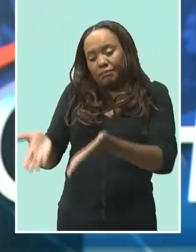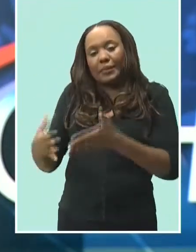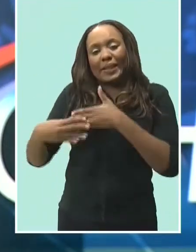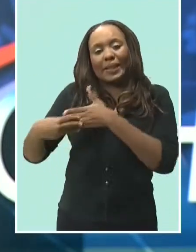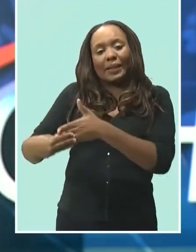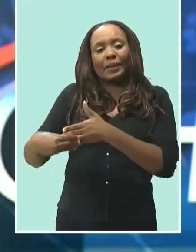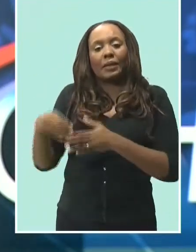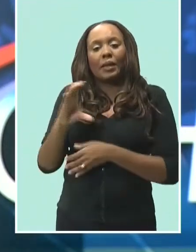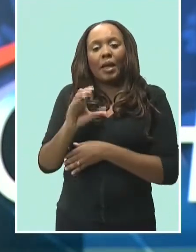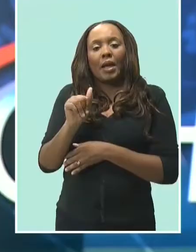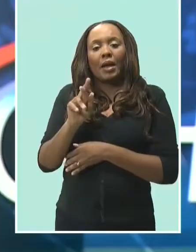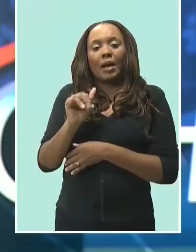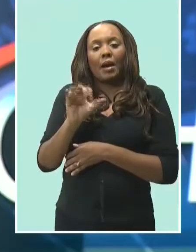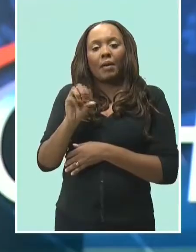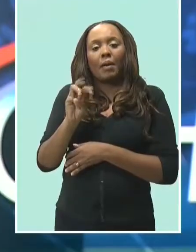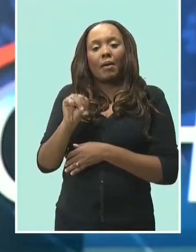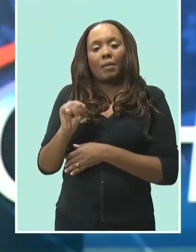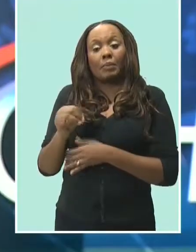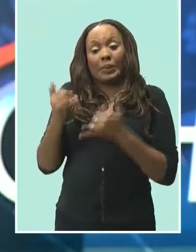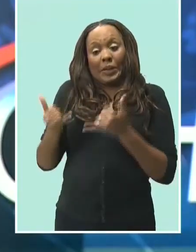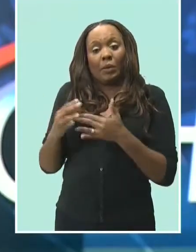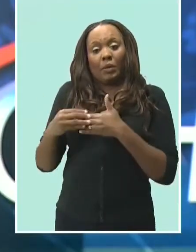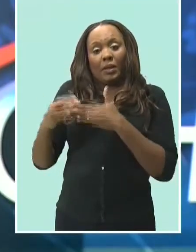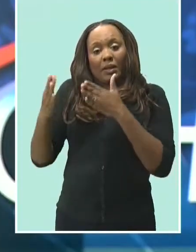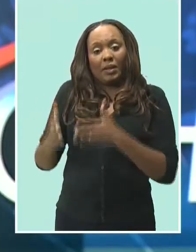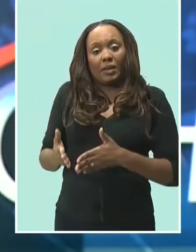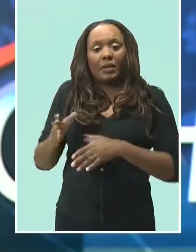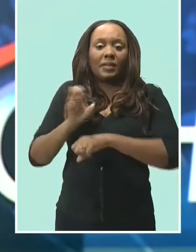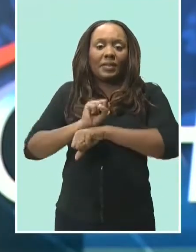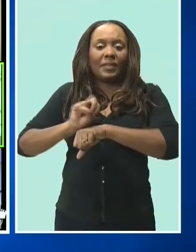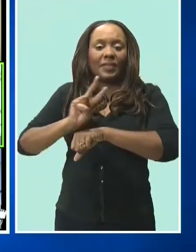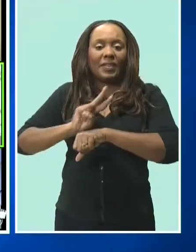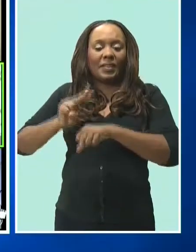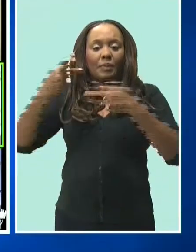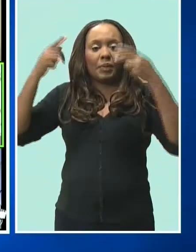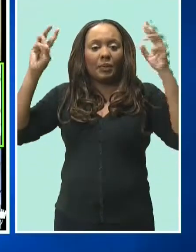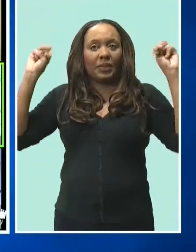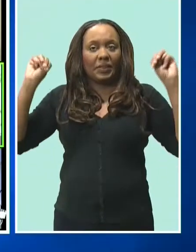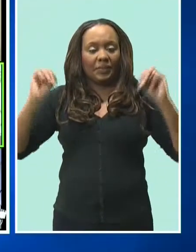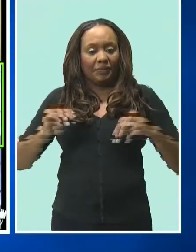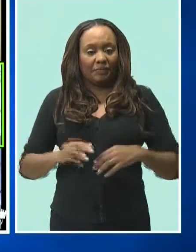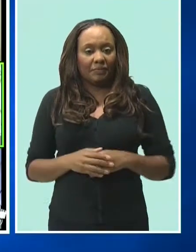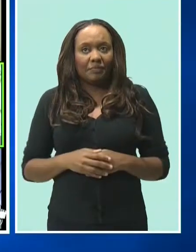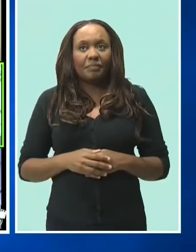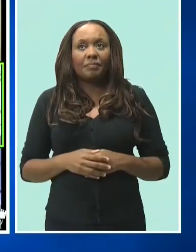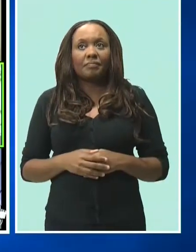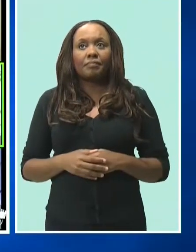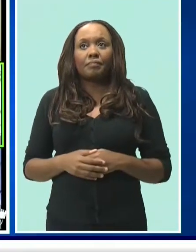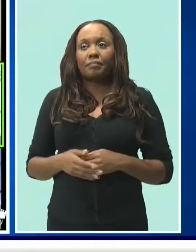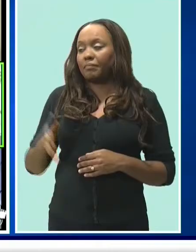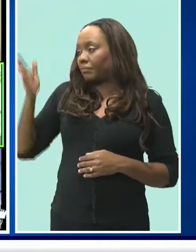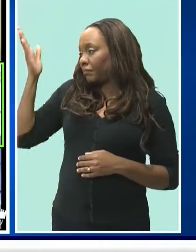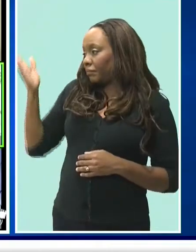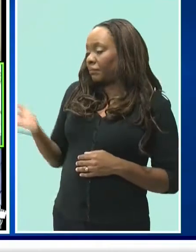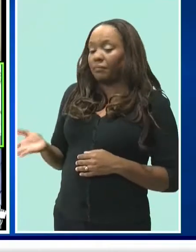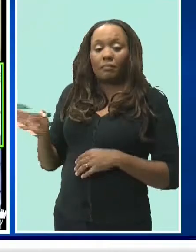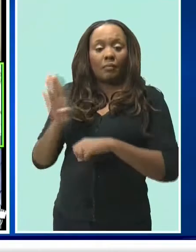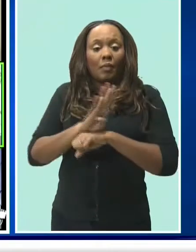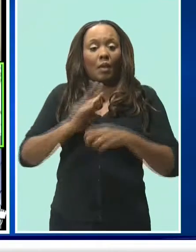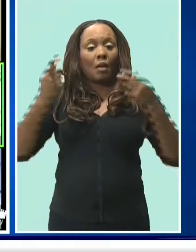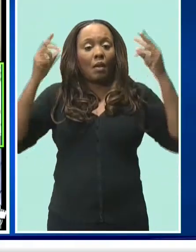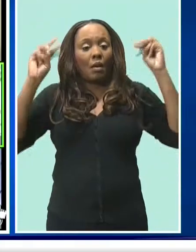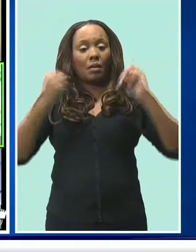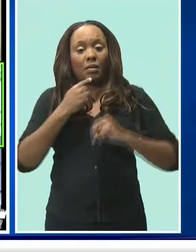counterpart, Dr. Ralph Gonsalves. Lorna Jones has more. During her address, Prime Minister Mia Amor-Motley revealed the U.S.